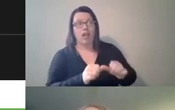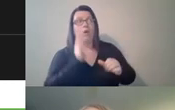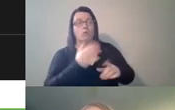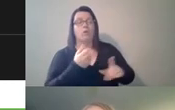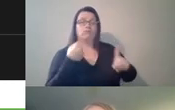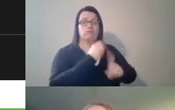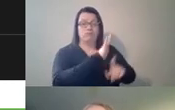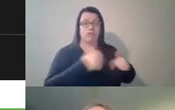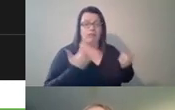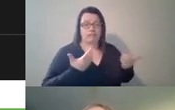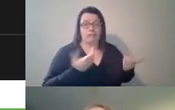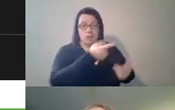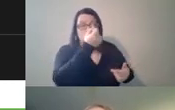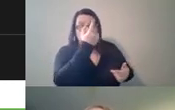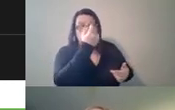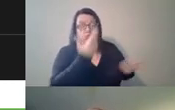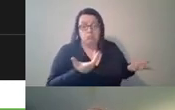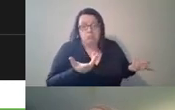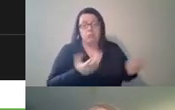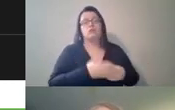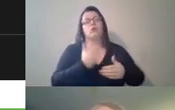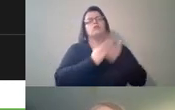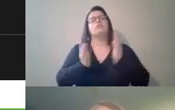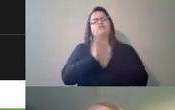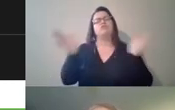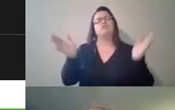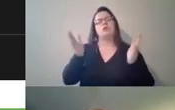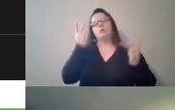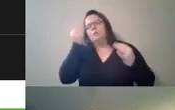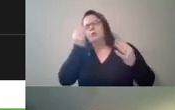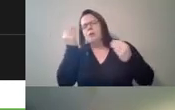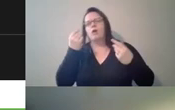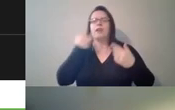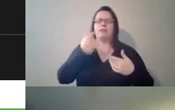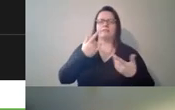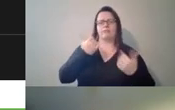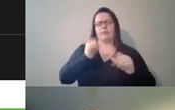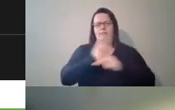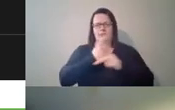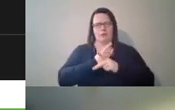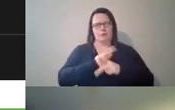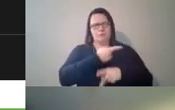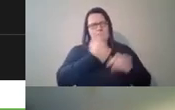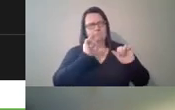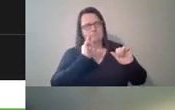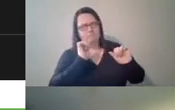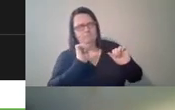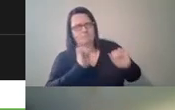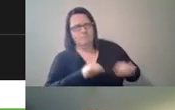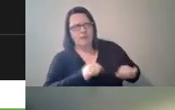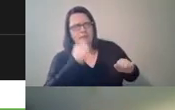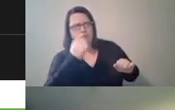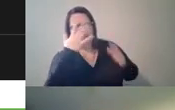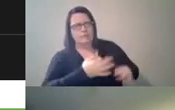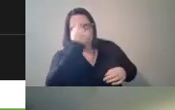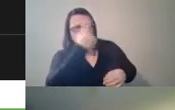them? So, just some general things to consider when thinking about capacity and incapacity. Certainly, every case is going to be very different,